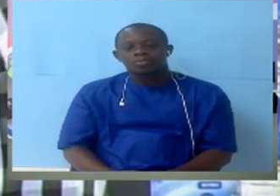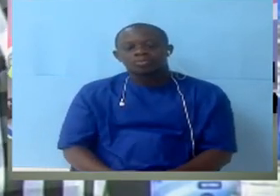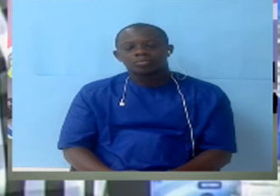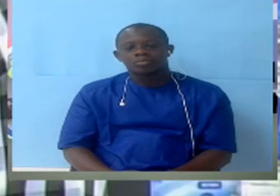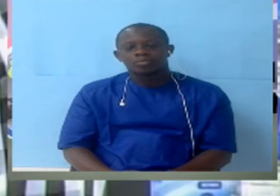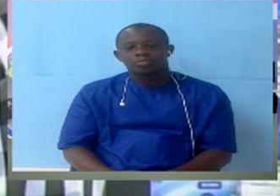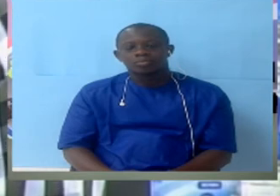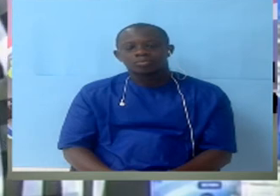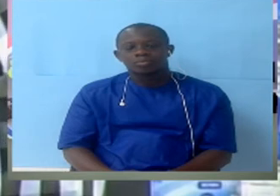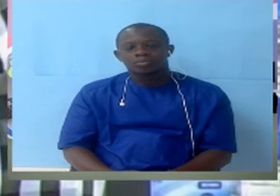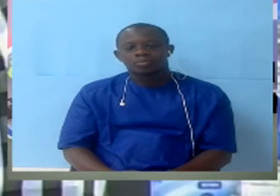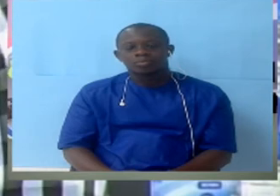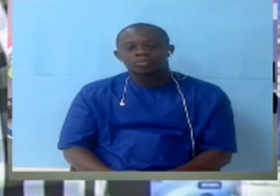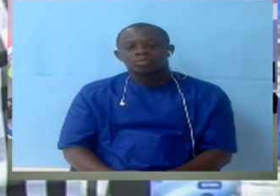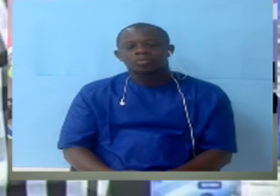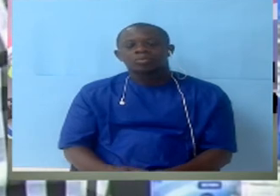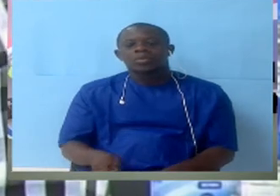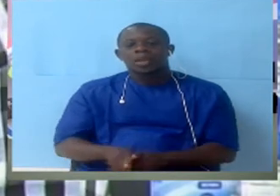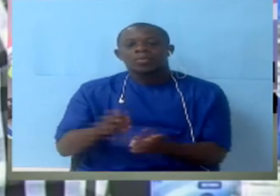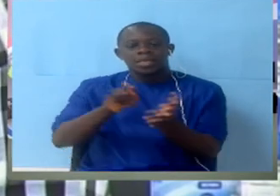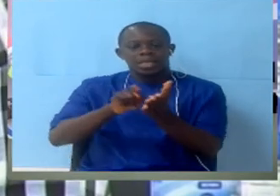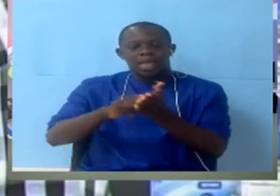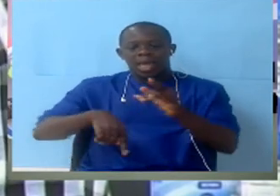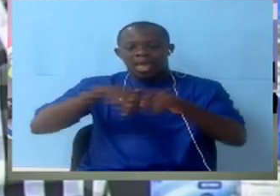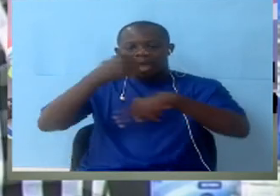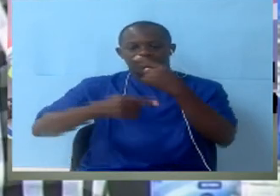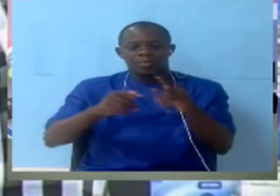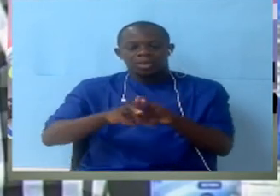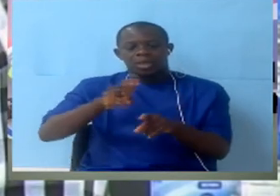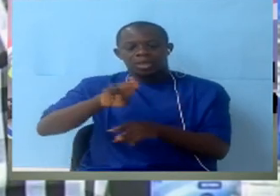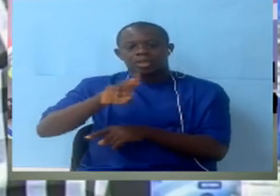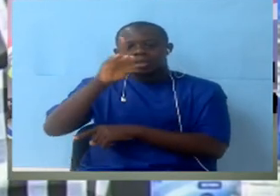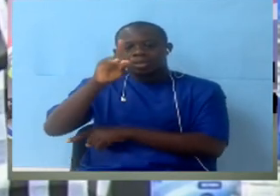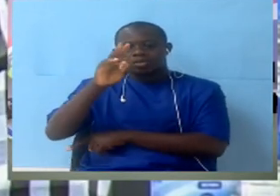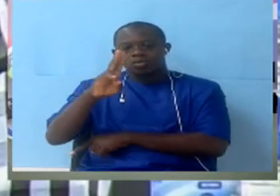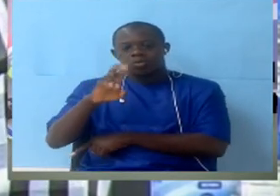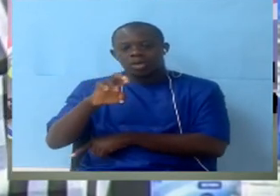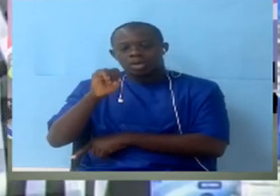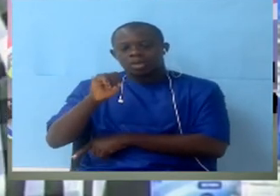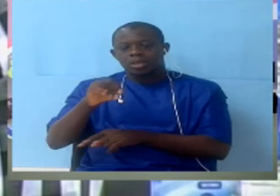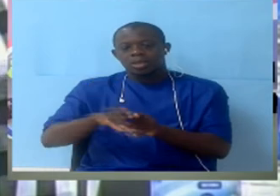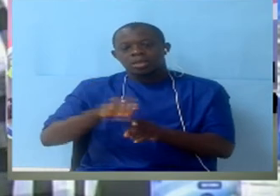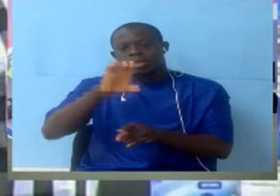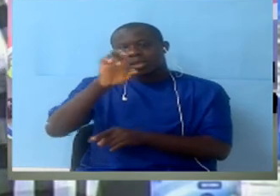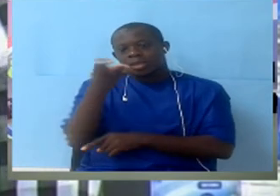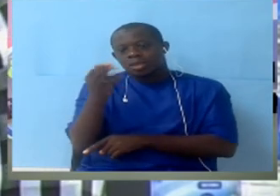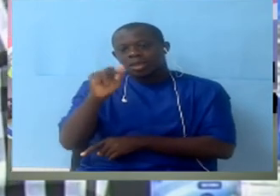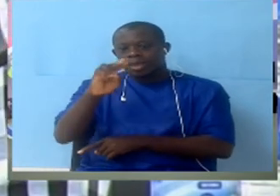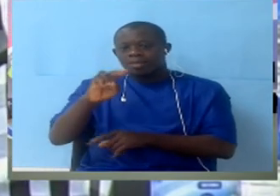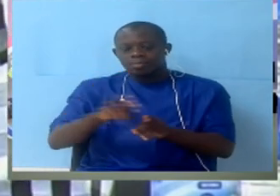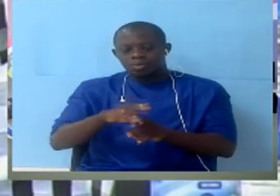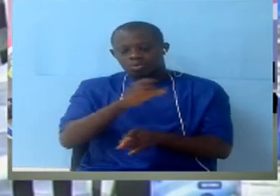Ndur Cham's coup, Jibril Bojang. Immediately after the Ndur Cham's coup, people like Jibril Bojang. Was promoted to captain.